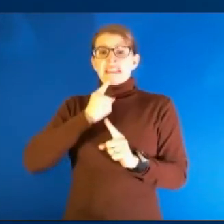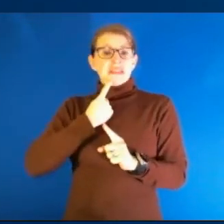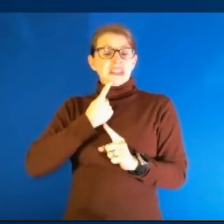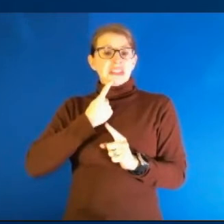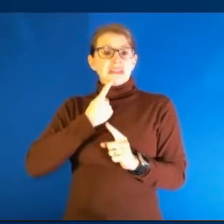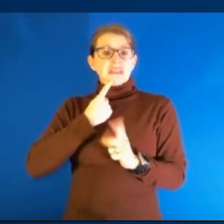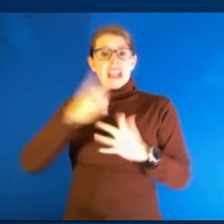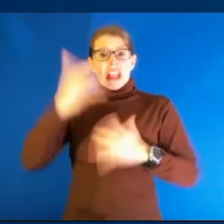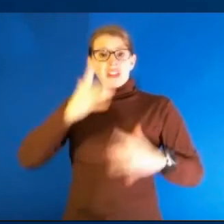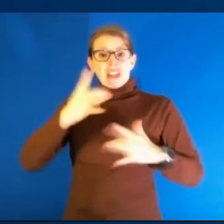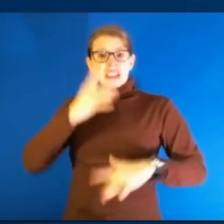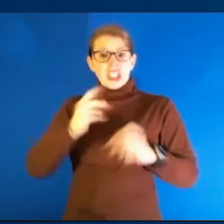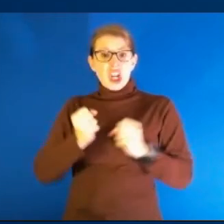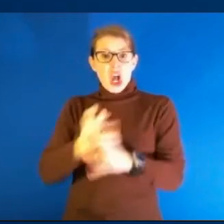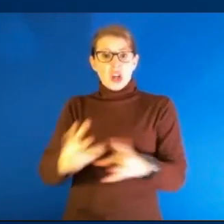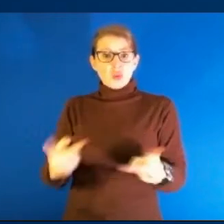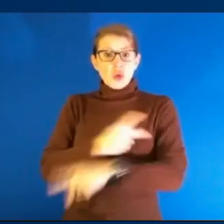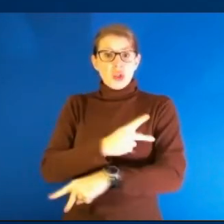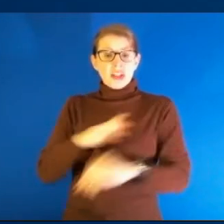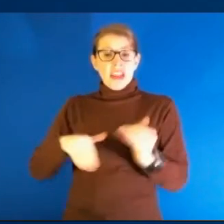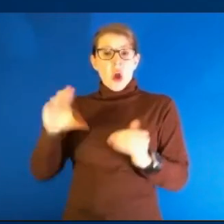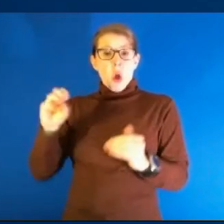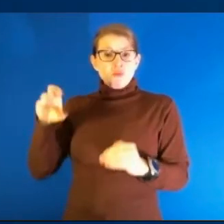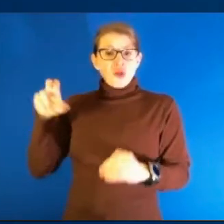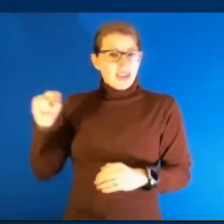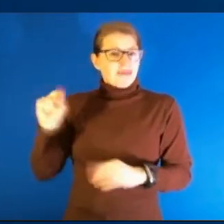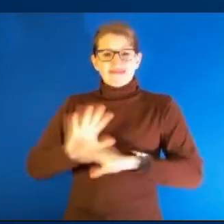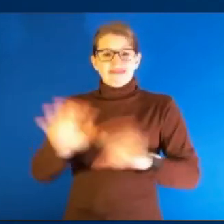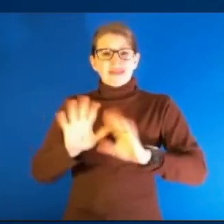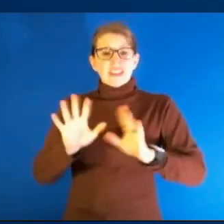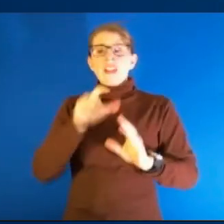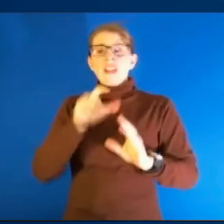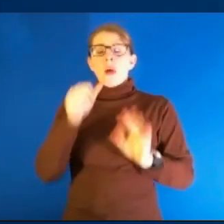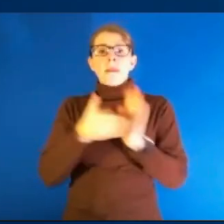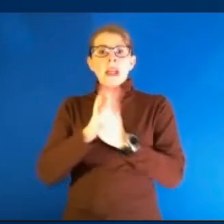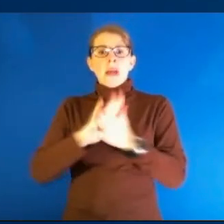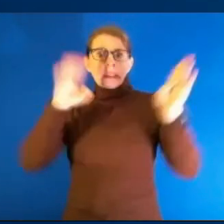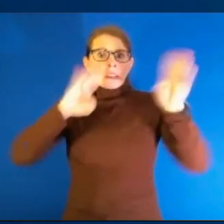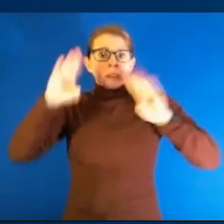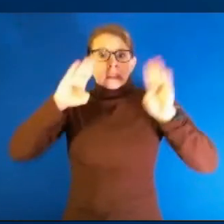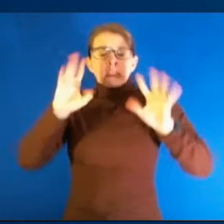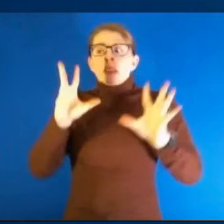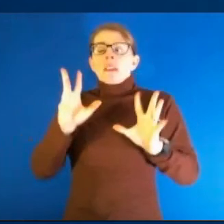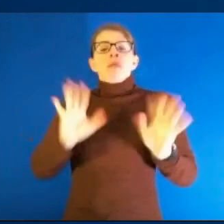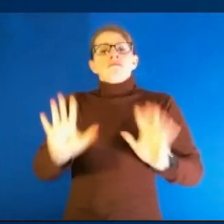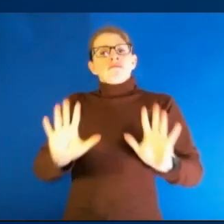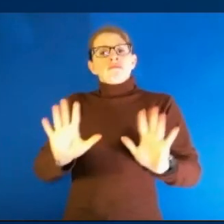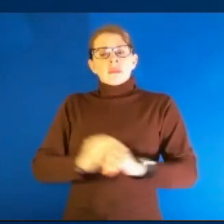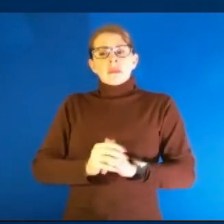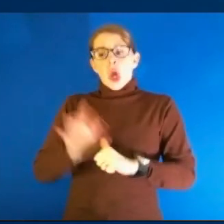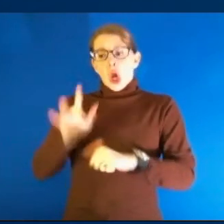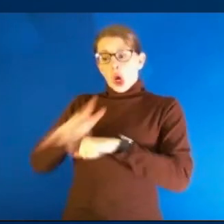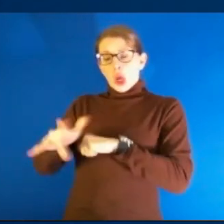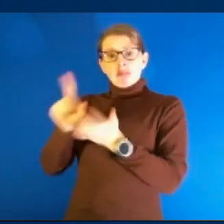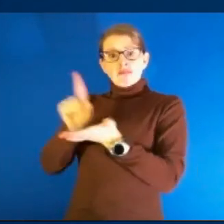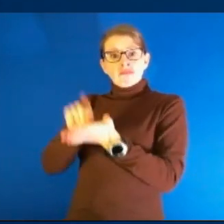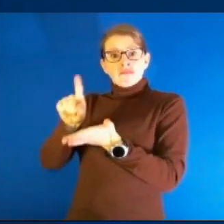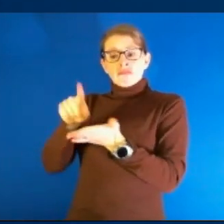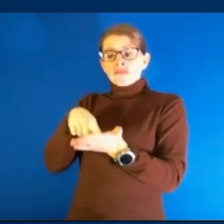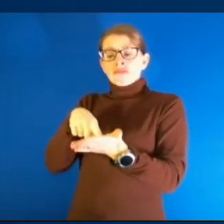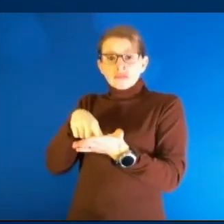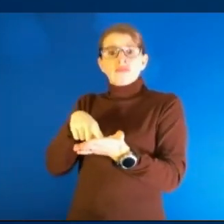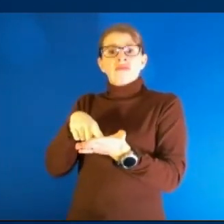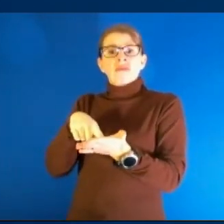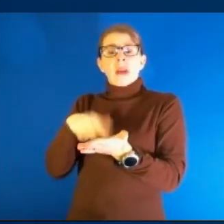the key is that not to get overly excited about it. There's some early stuff that says it may be a little bit